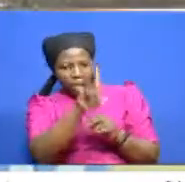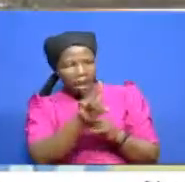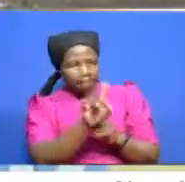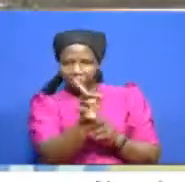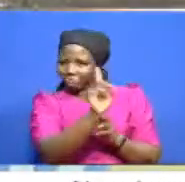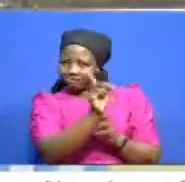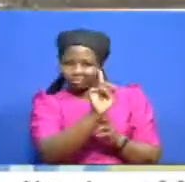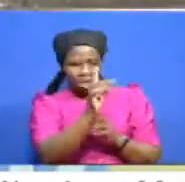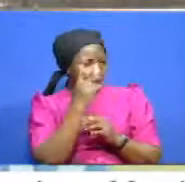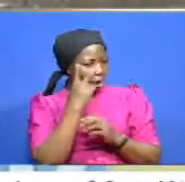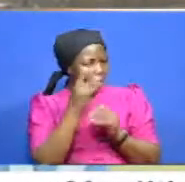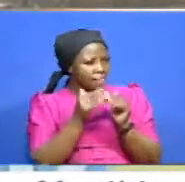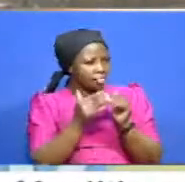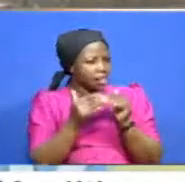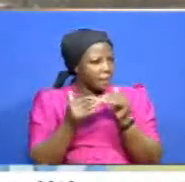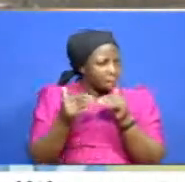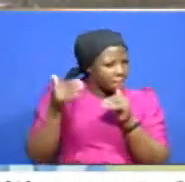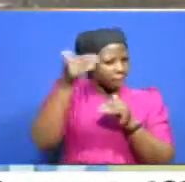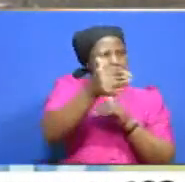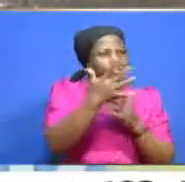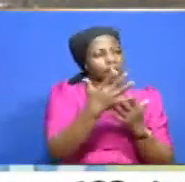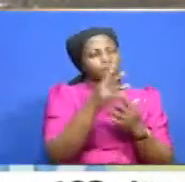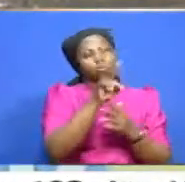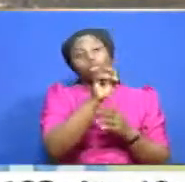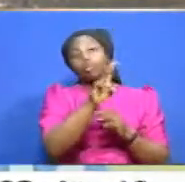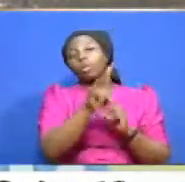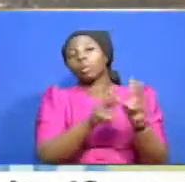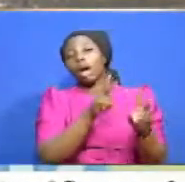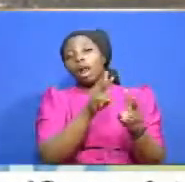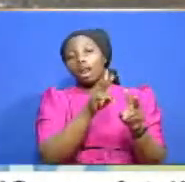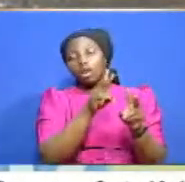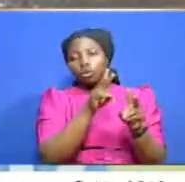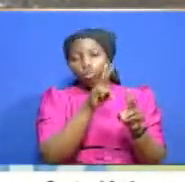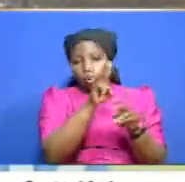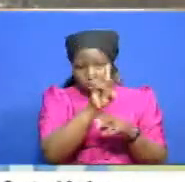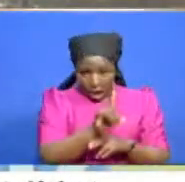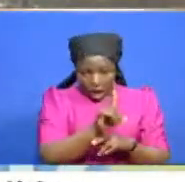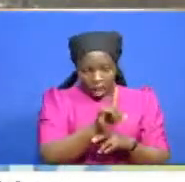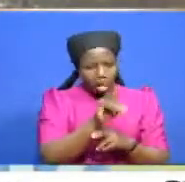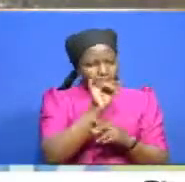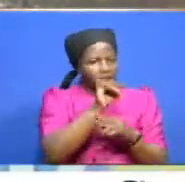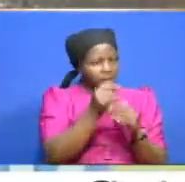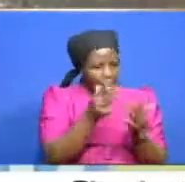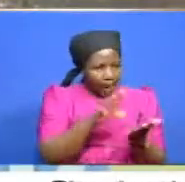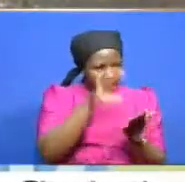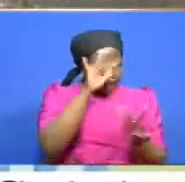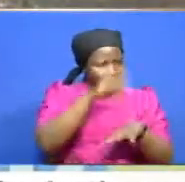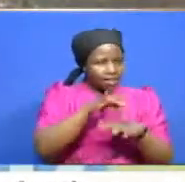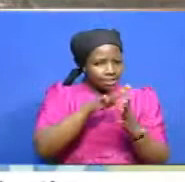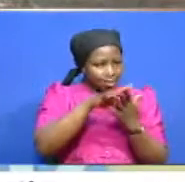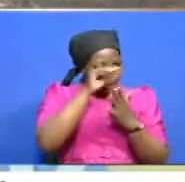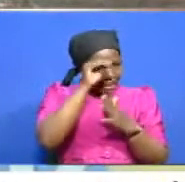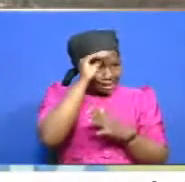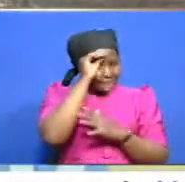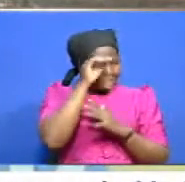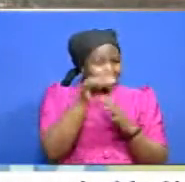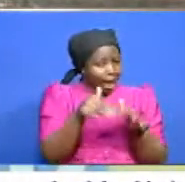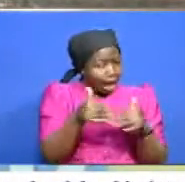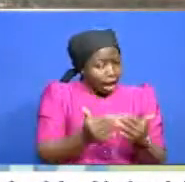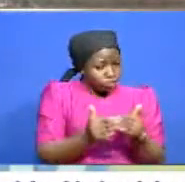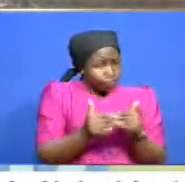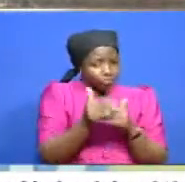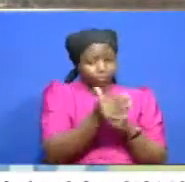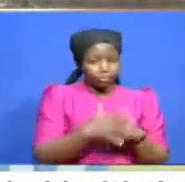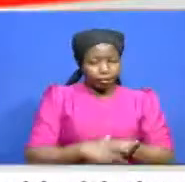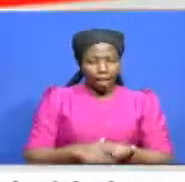beyond 2021. How is this going to affect the learning curve going forward? Yeah, I think this is not